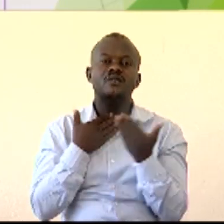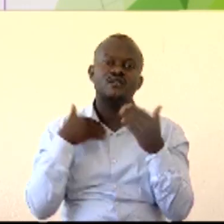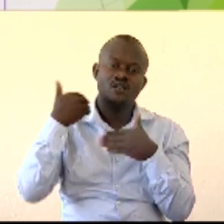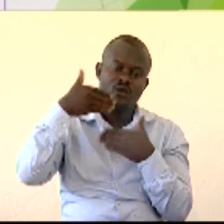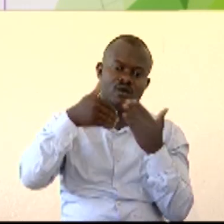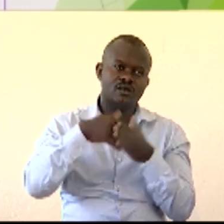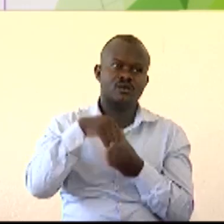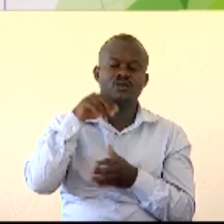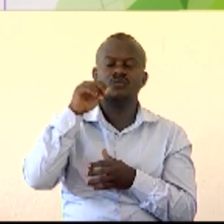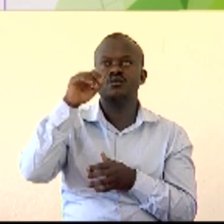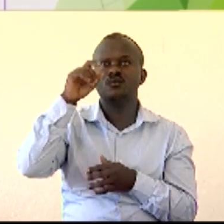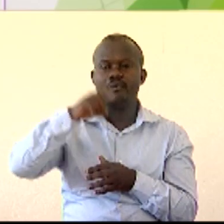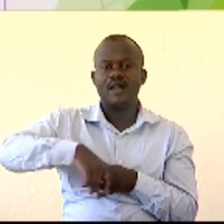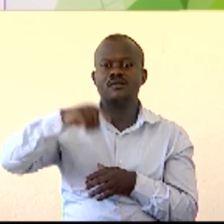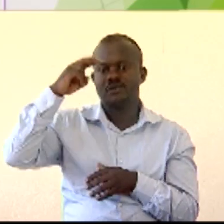to memorize.